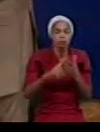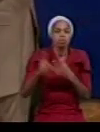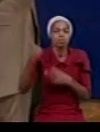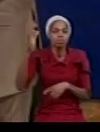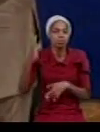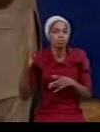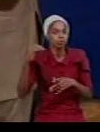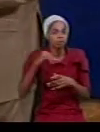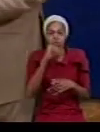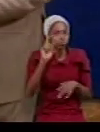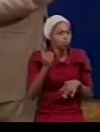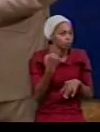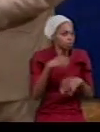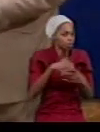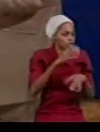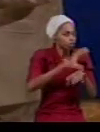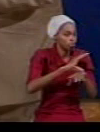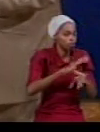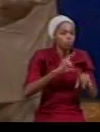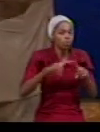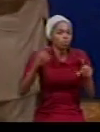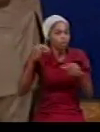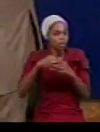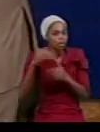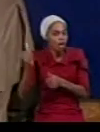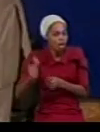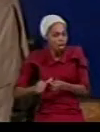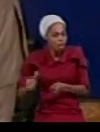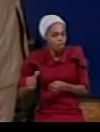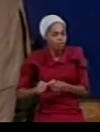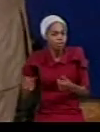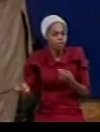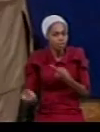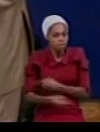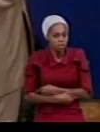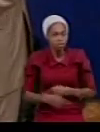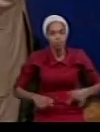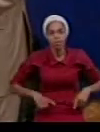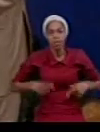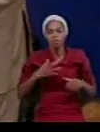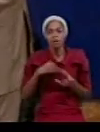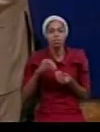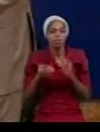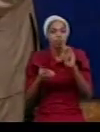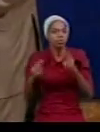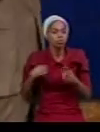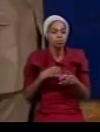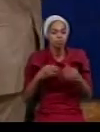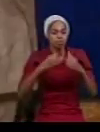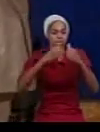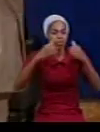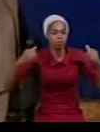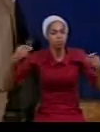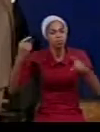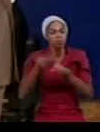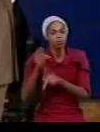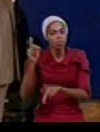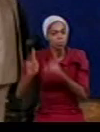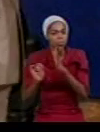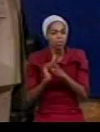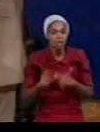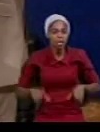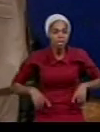learn that we should be separate from the people who are living in sin and in idolatry. Why? Because a lot of